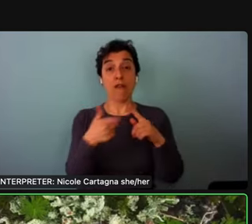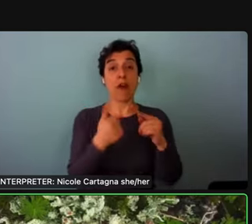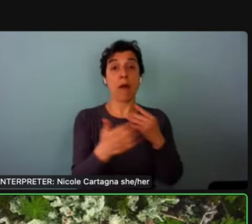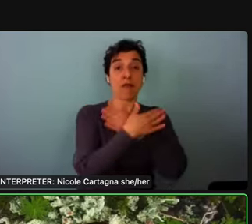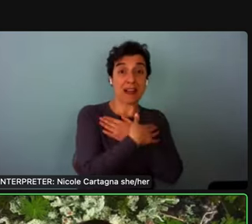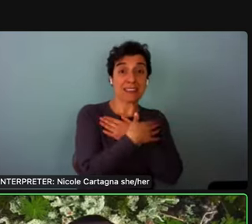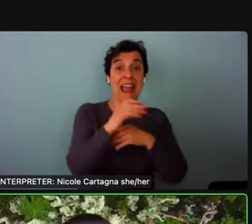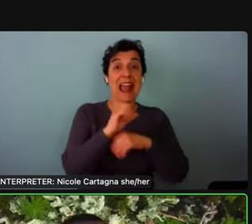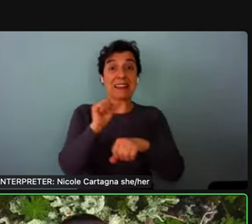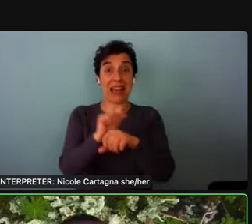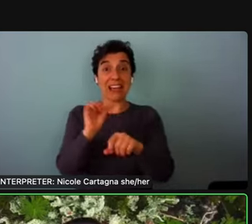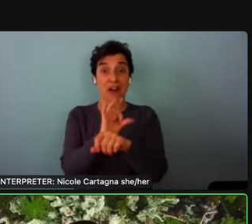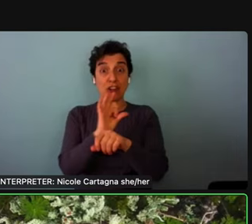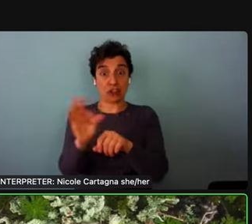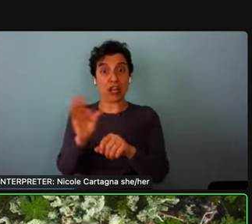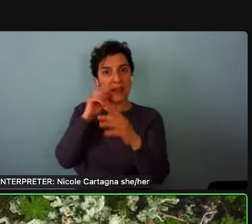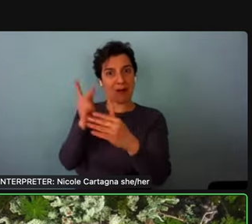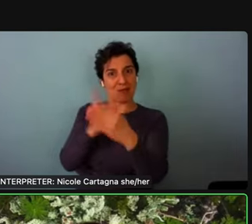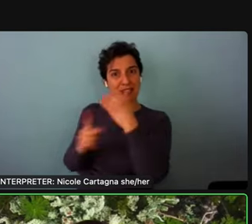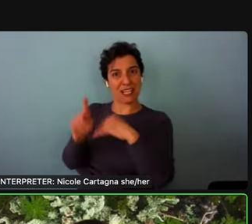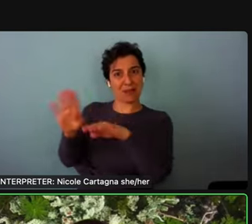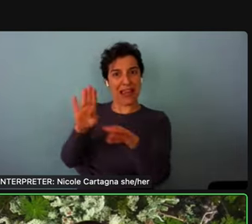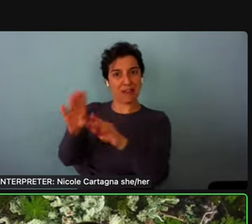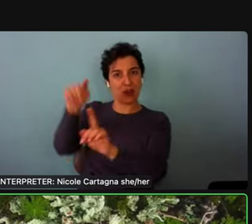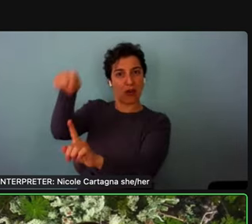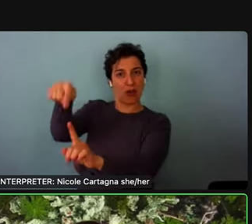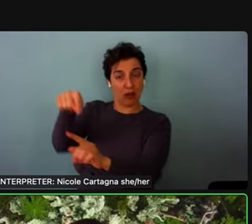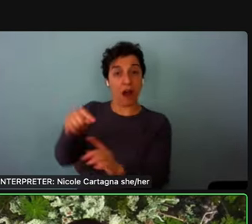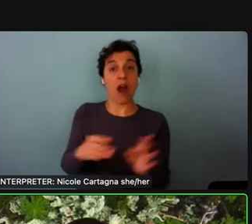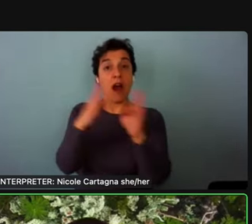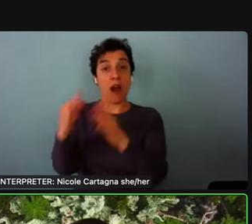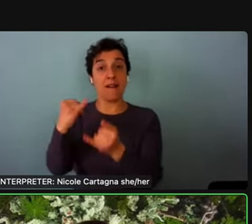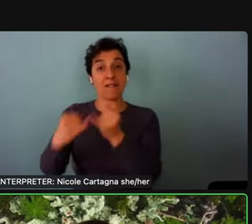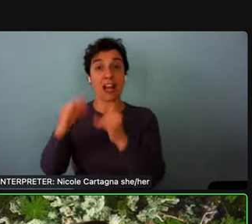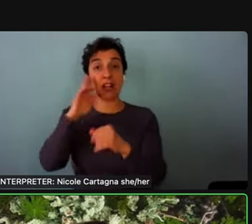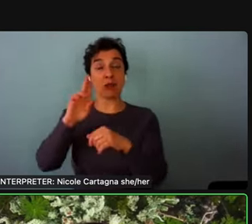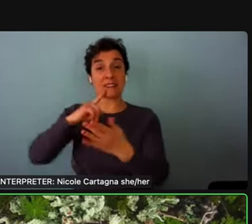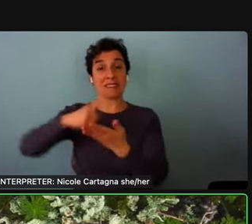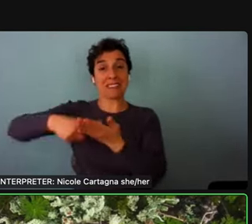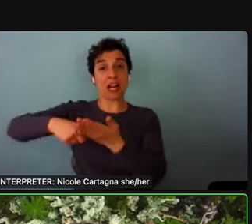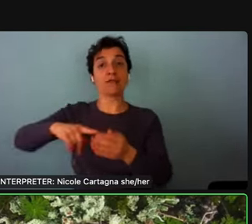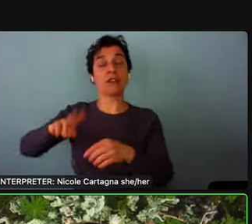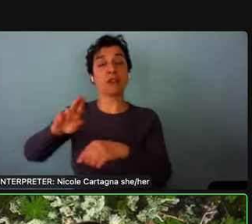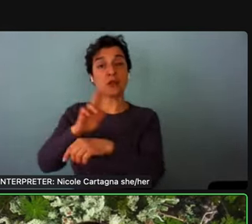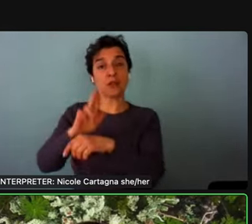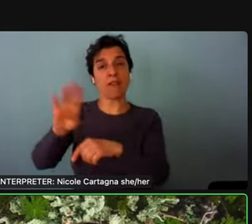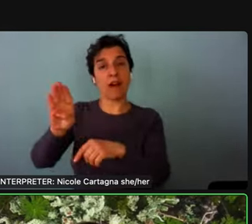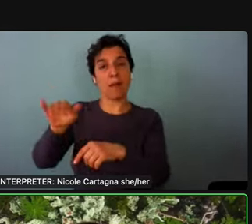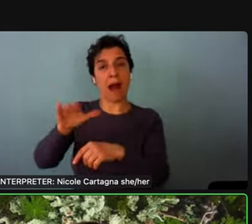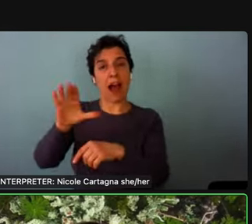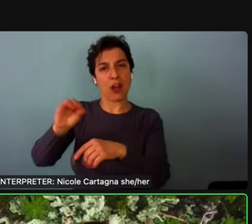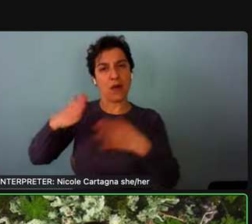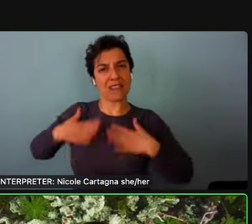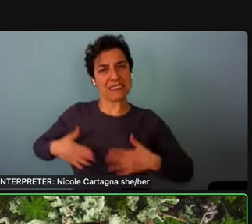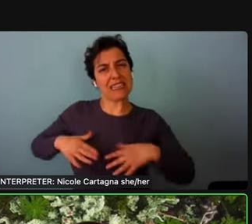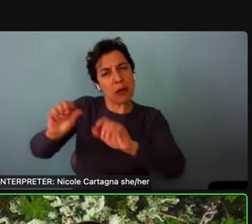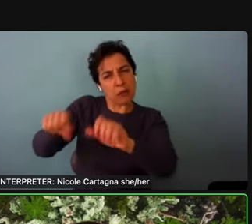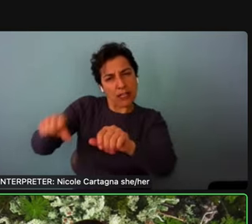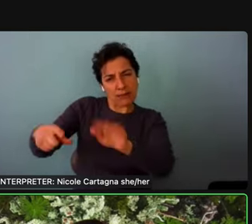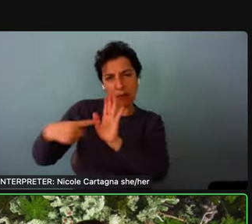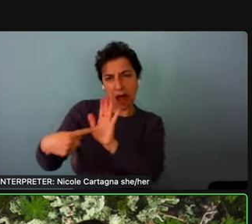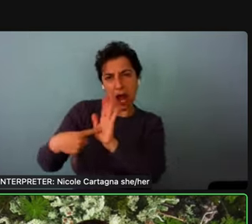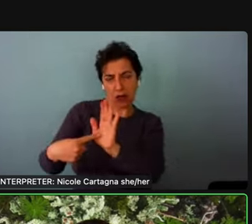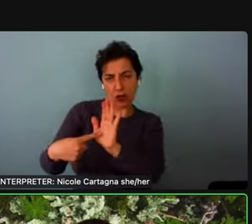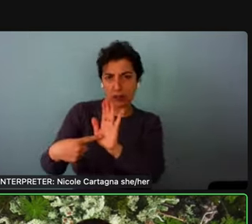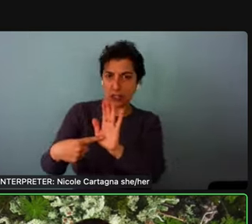connectivity. And finally, I will discuss the use of biophysically plausible models to